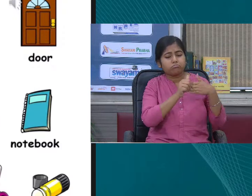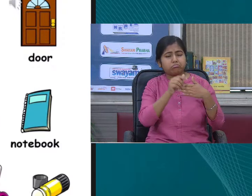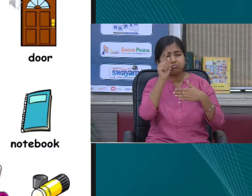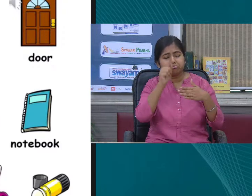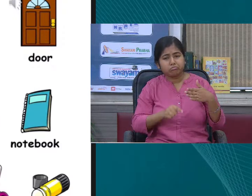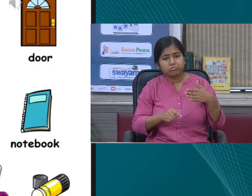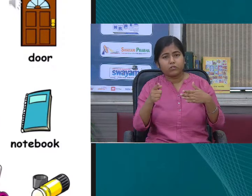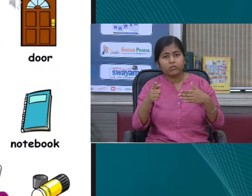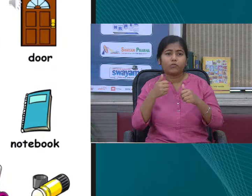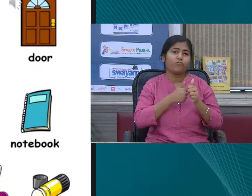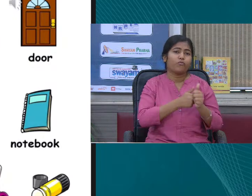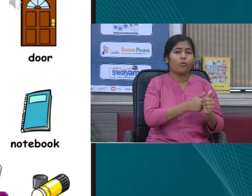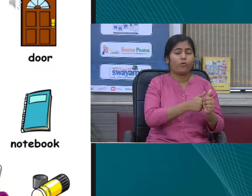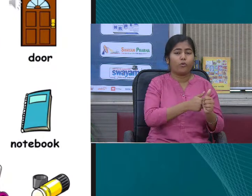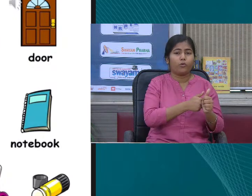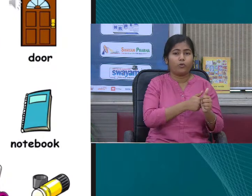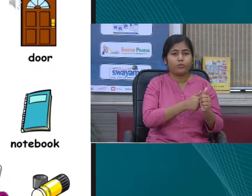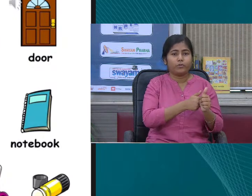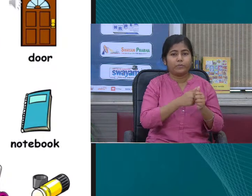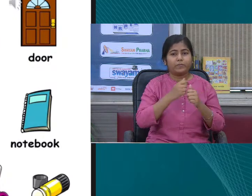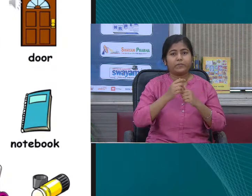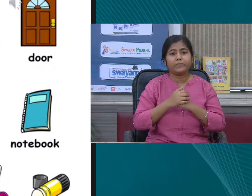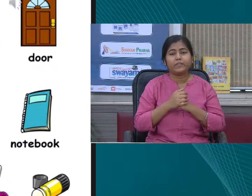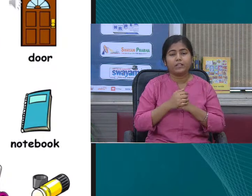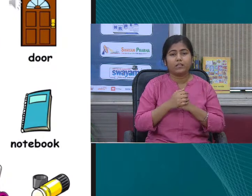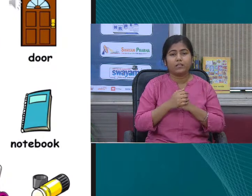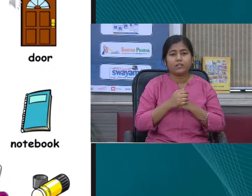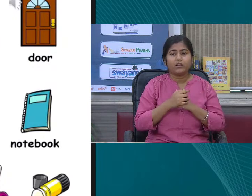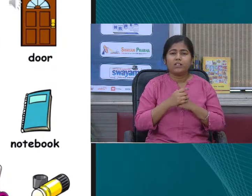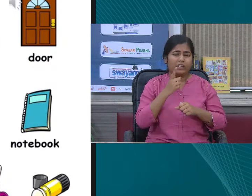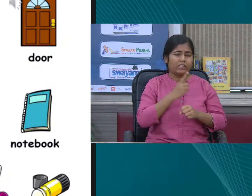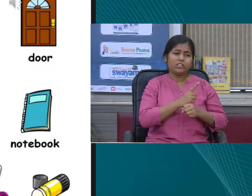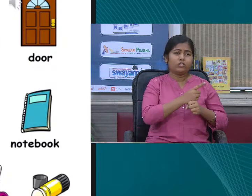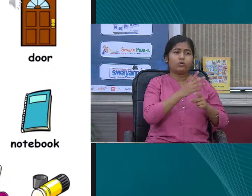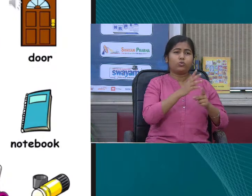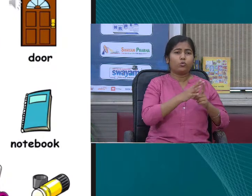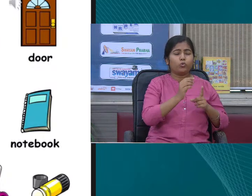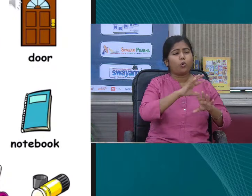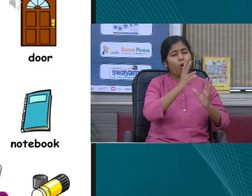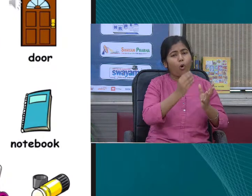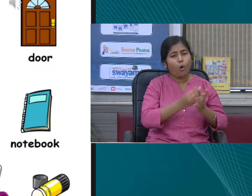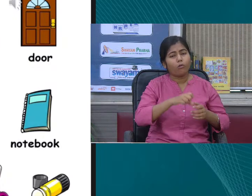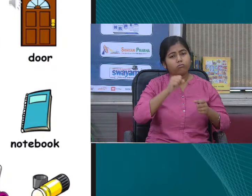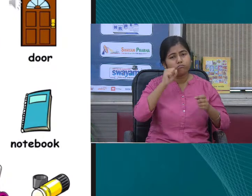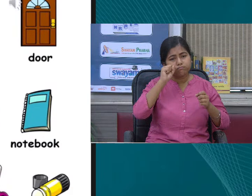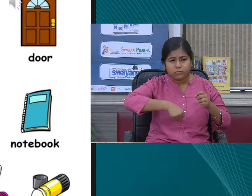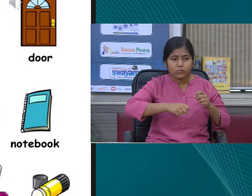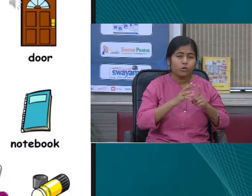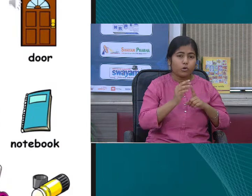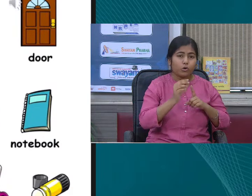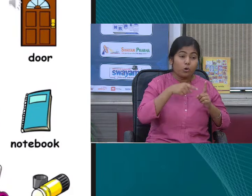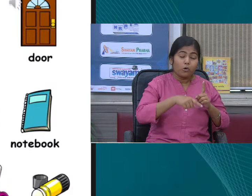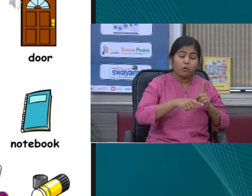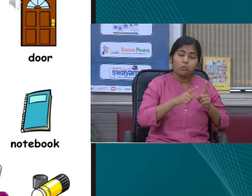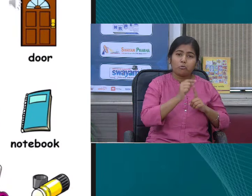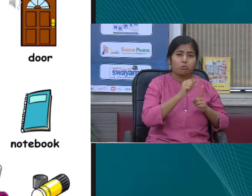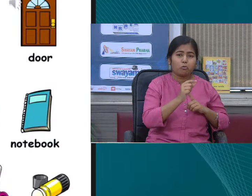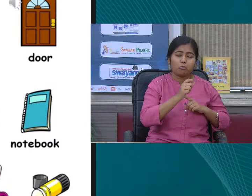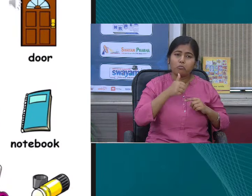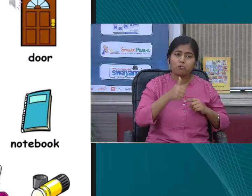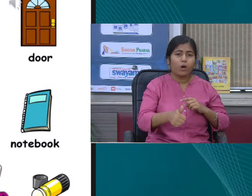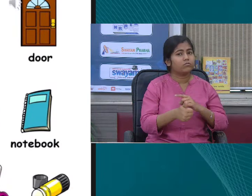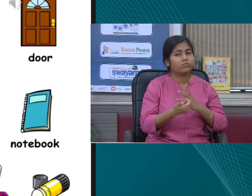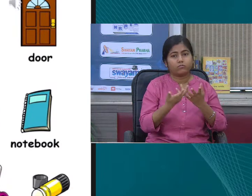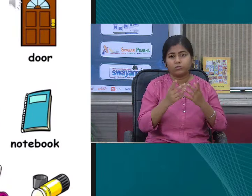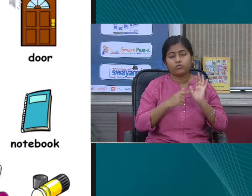start, what she has actually, and she should start with all her abilities and make the best out of it. So before